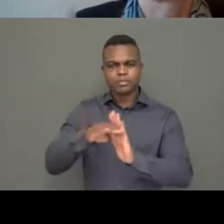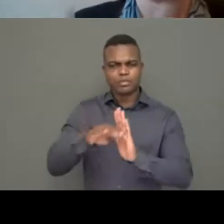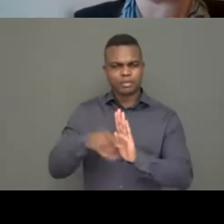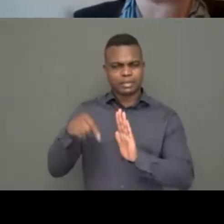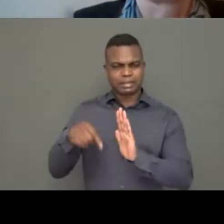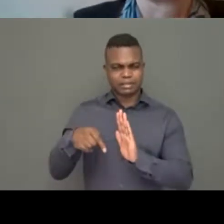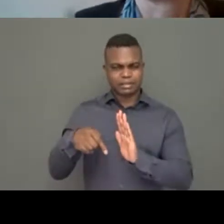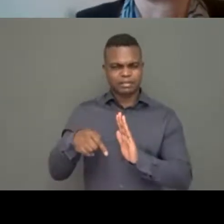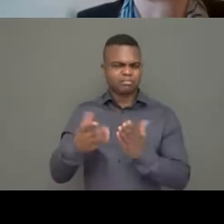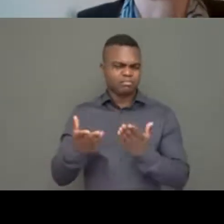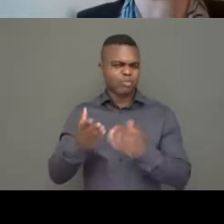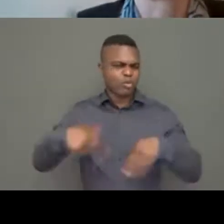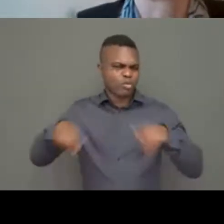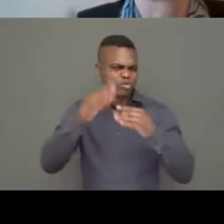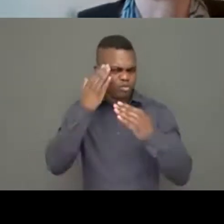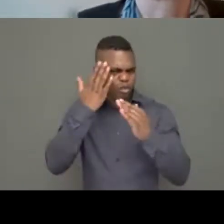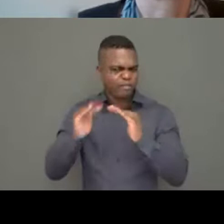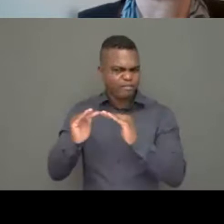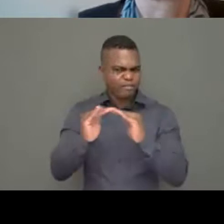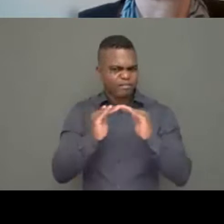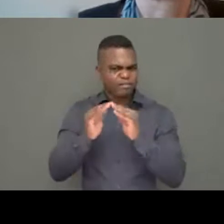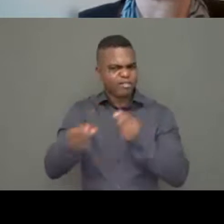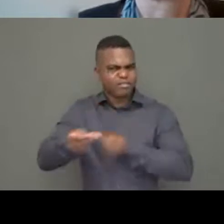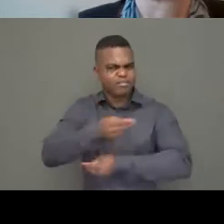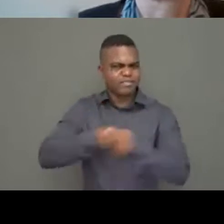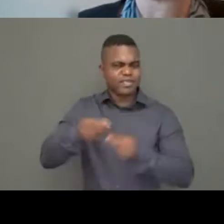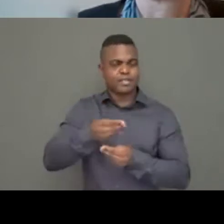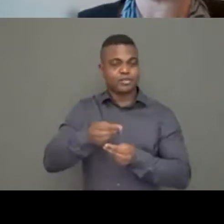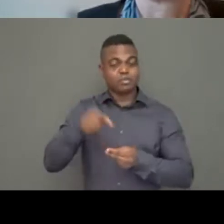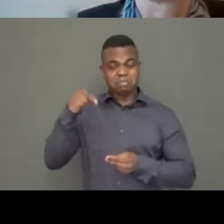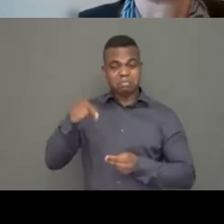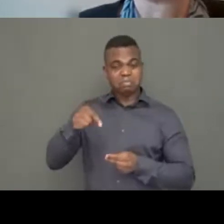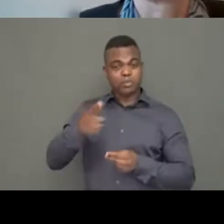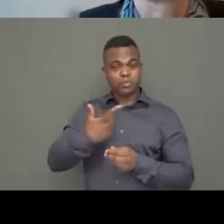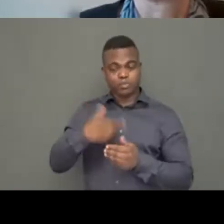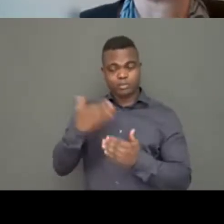all producers can enjoy secure and sustainable livelihood.